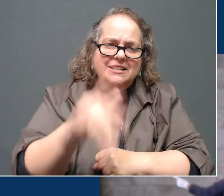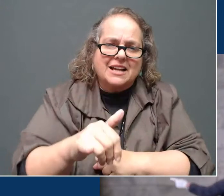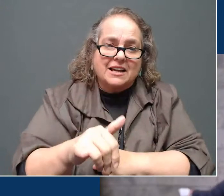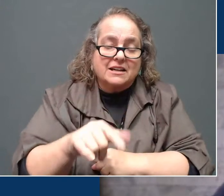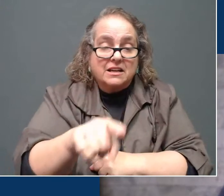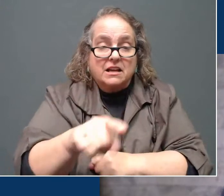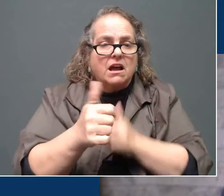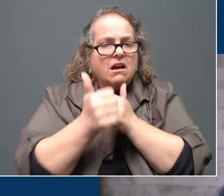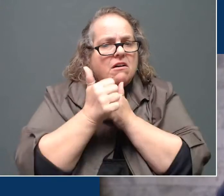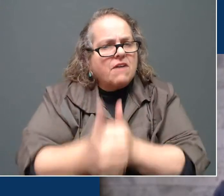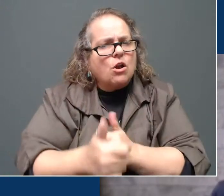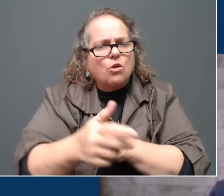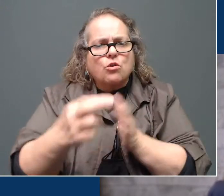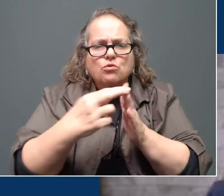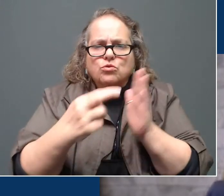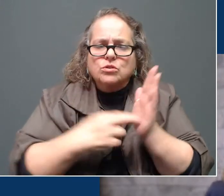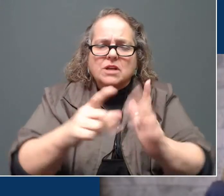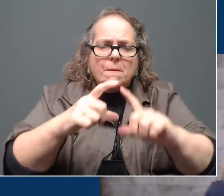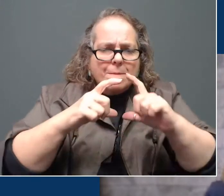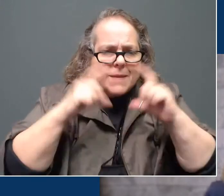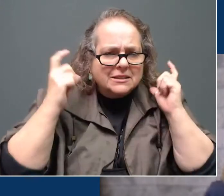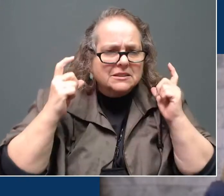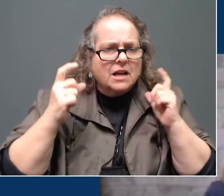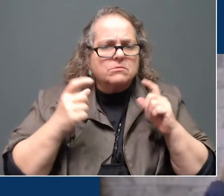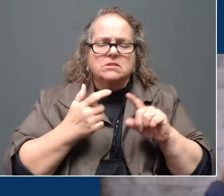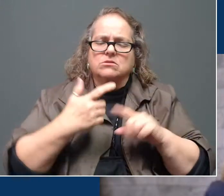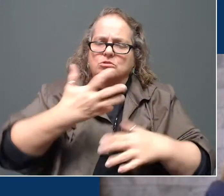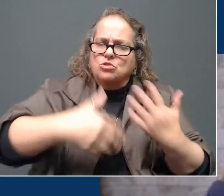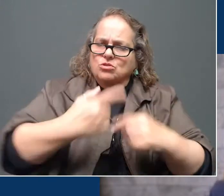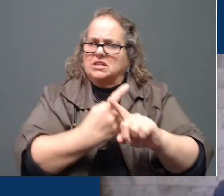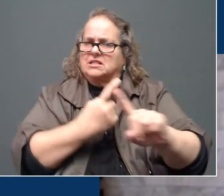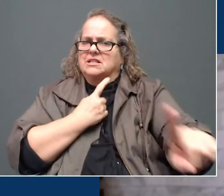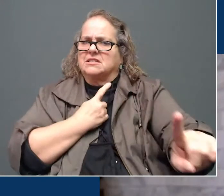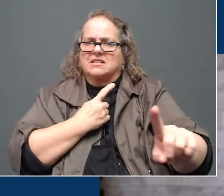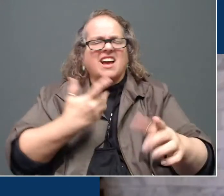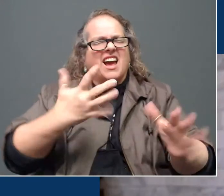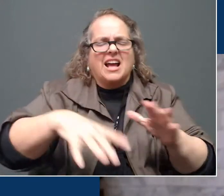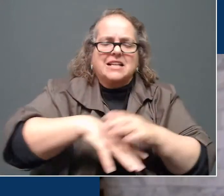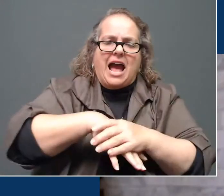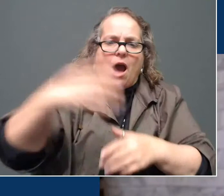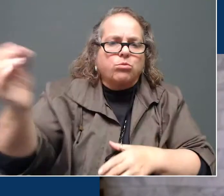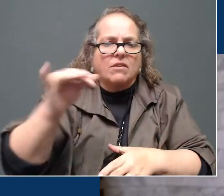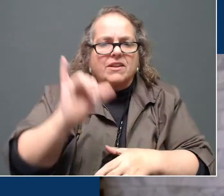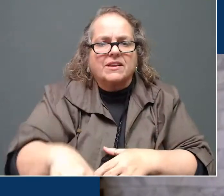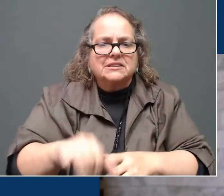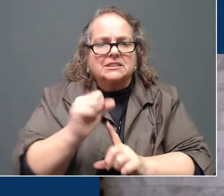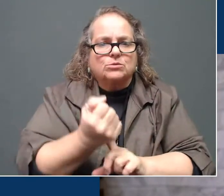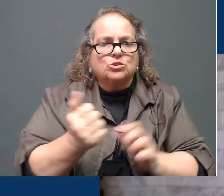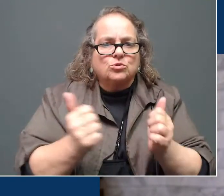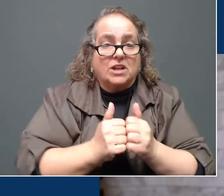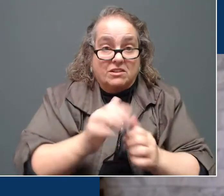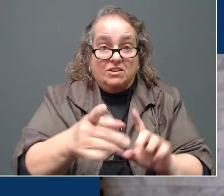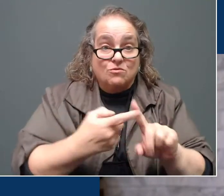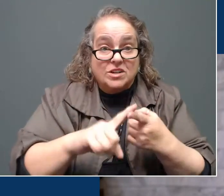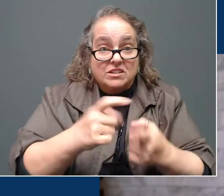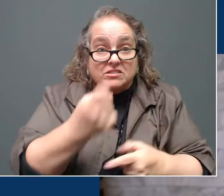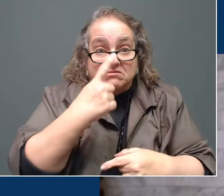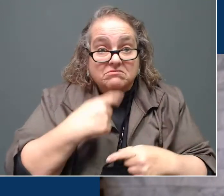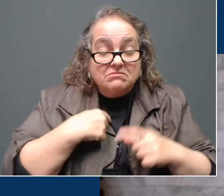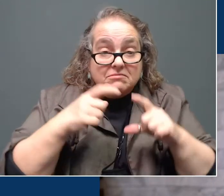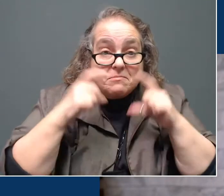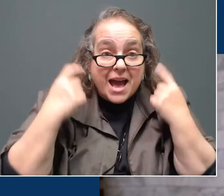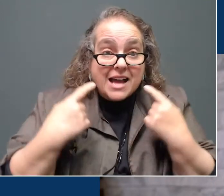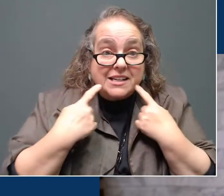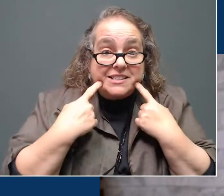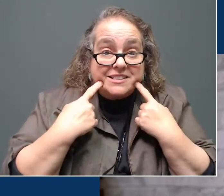rules, mask up, give some distance, and let's get out of this together. Hey friends, you see I have my mask on. I hope we all